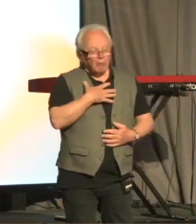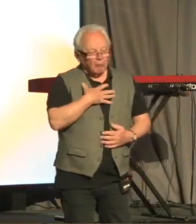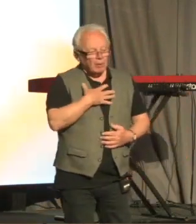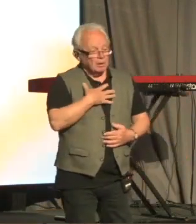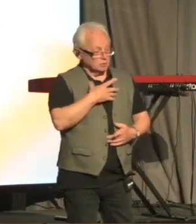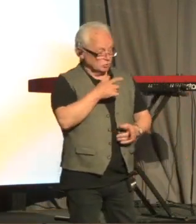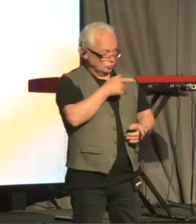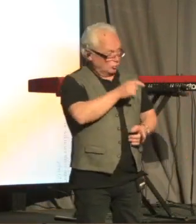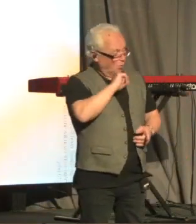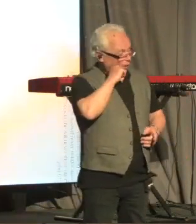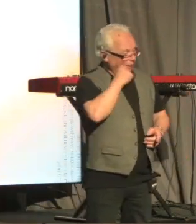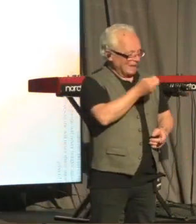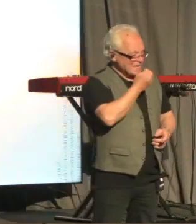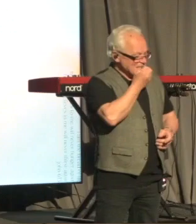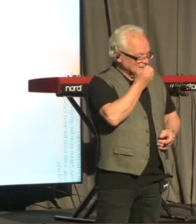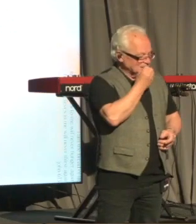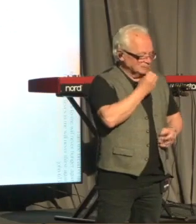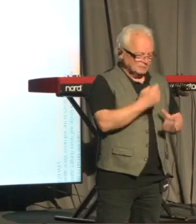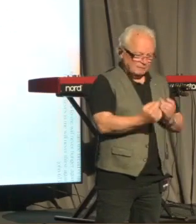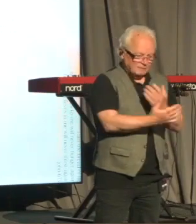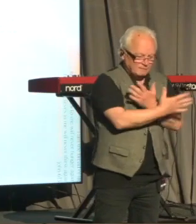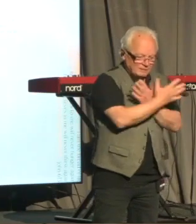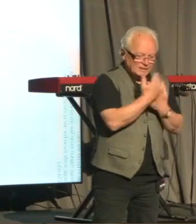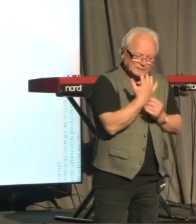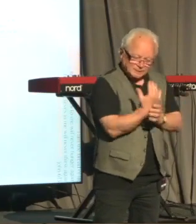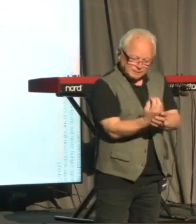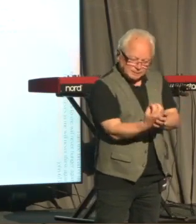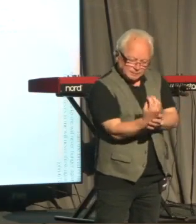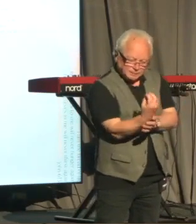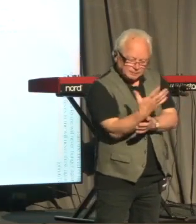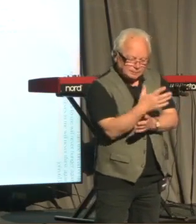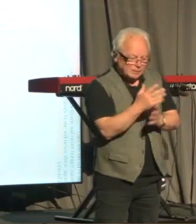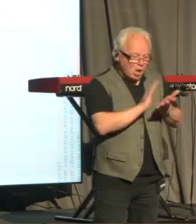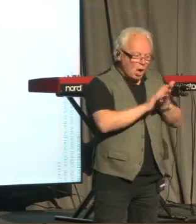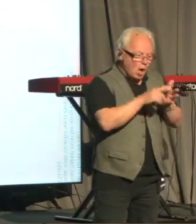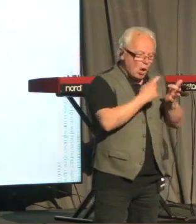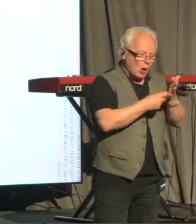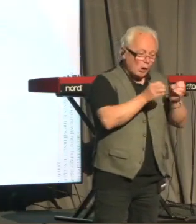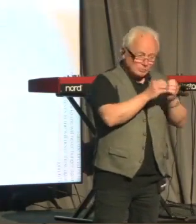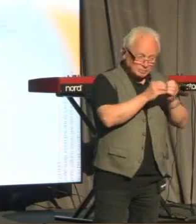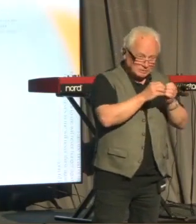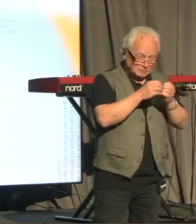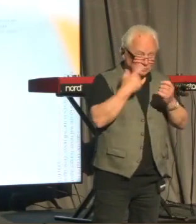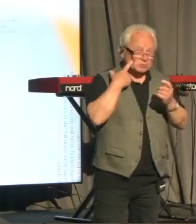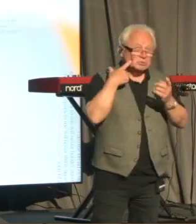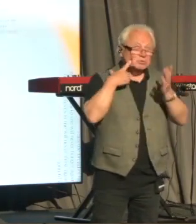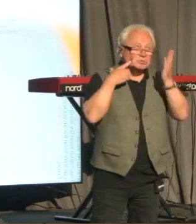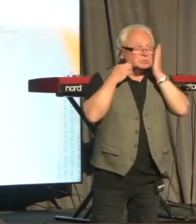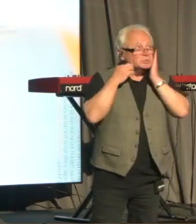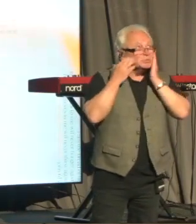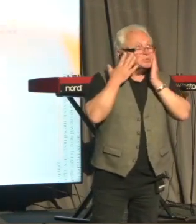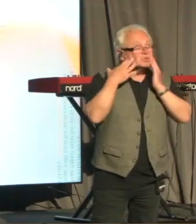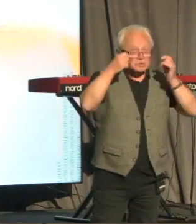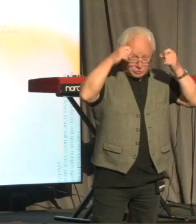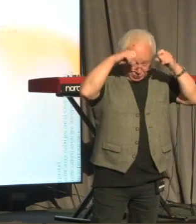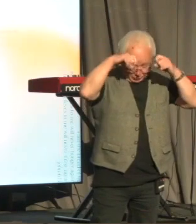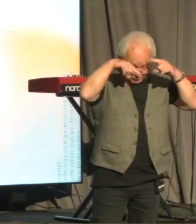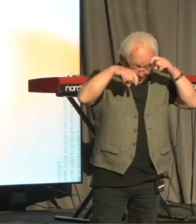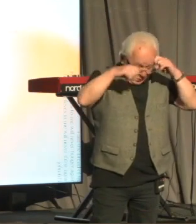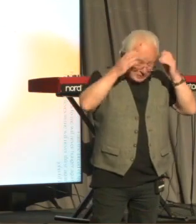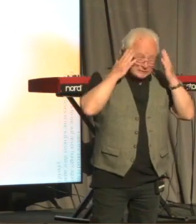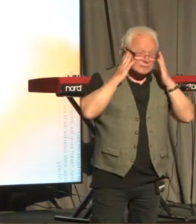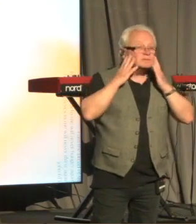eat of the herb of the field. In the sweat of your face you shall eat bread till